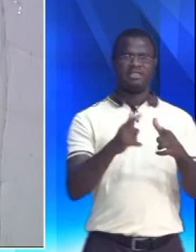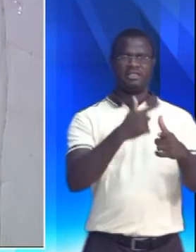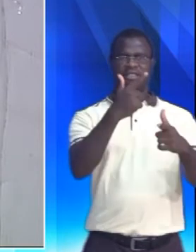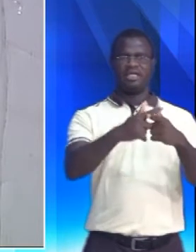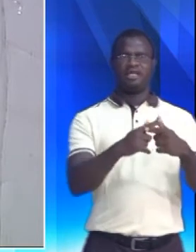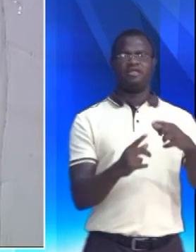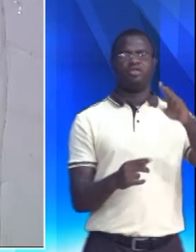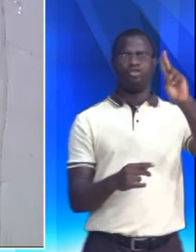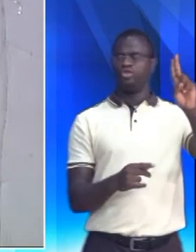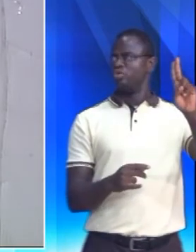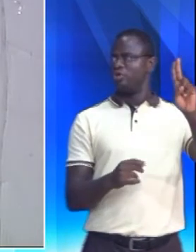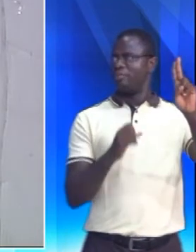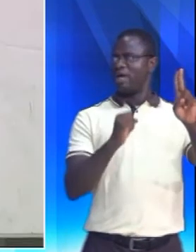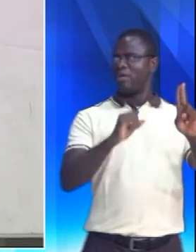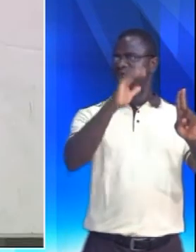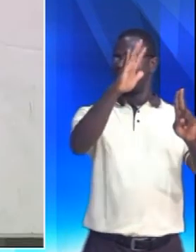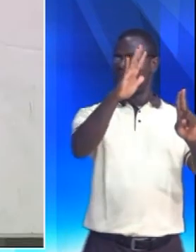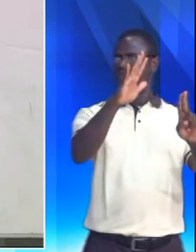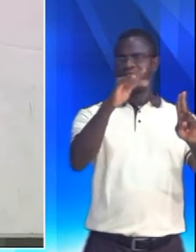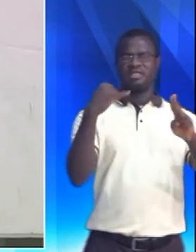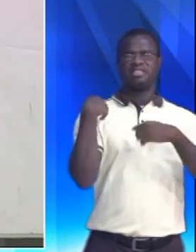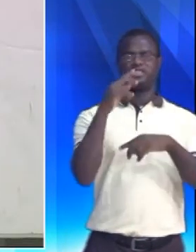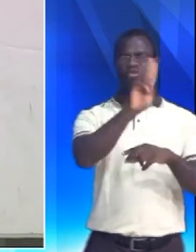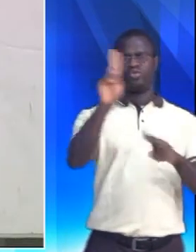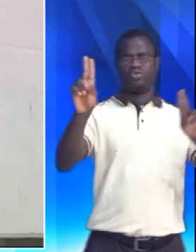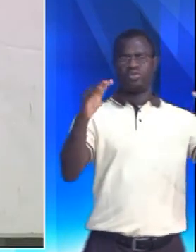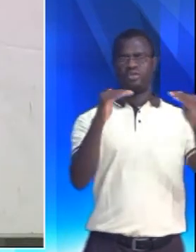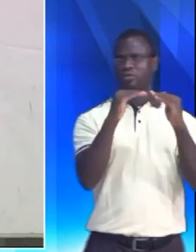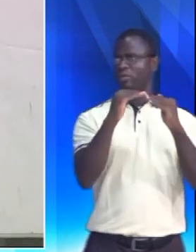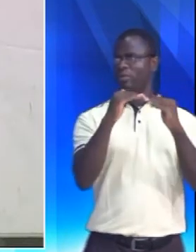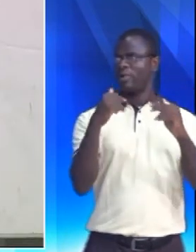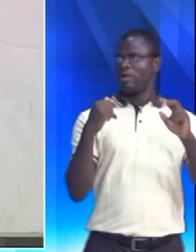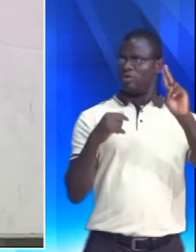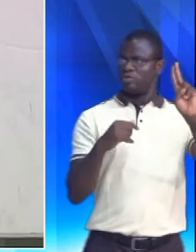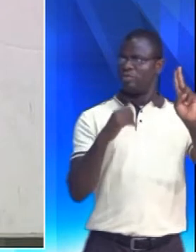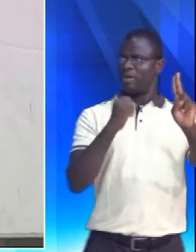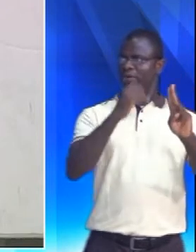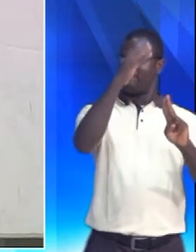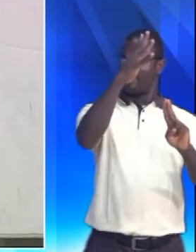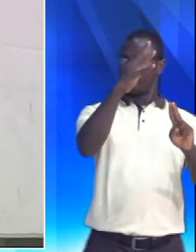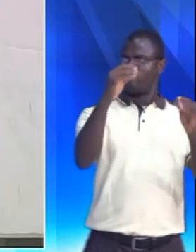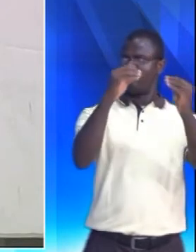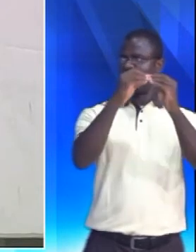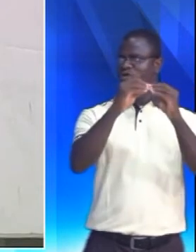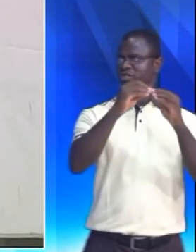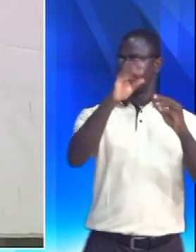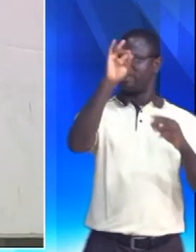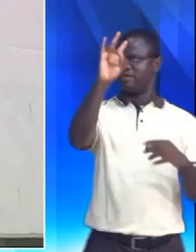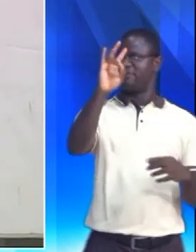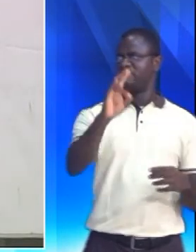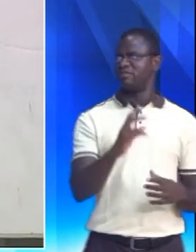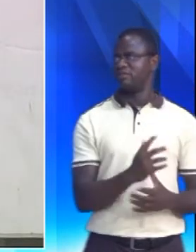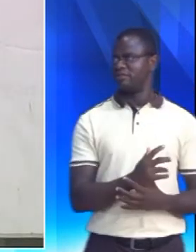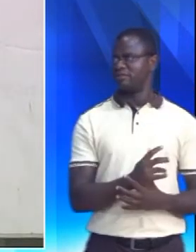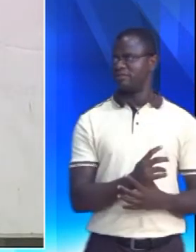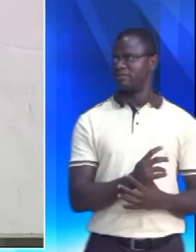We are not in the exam hall. You are free to use your calculator or you are free to use your hand. Now, if